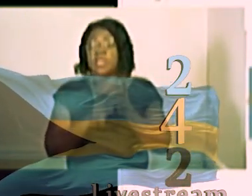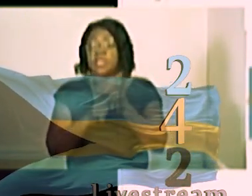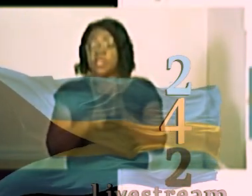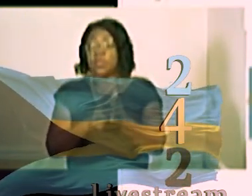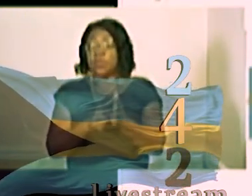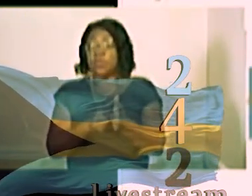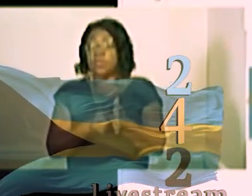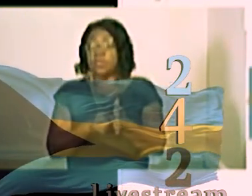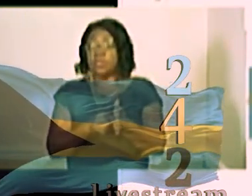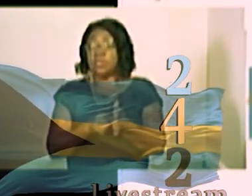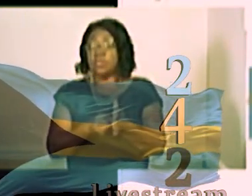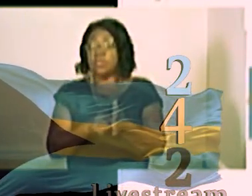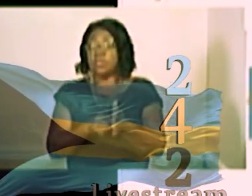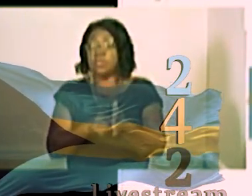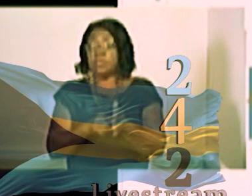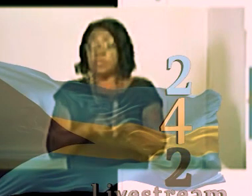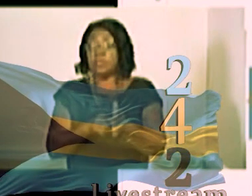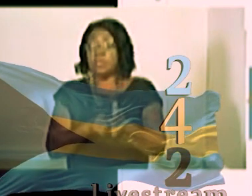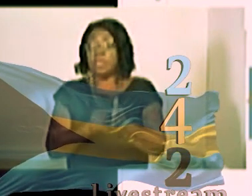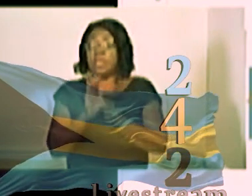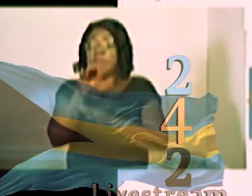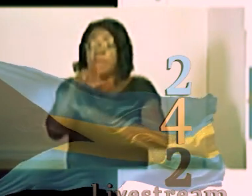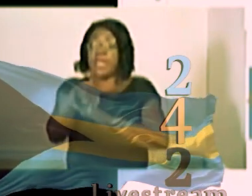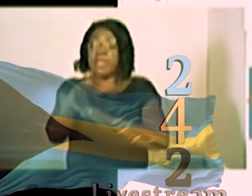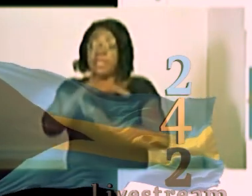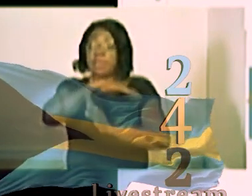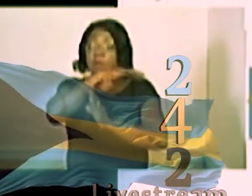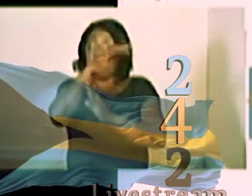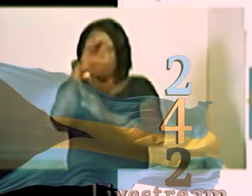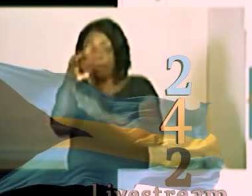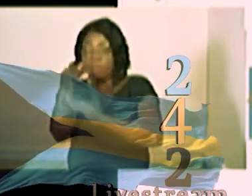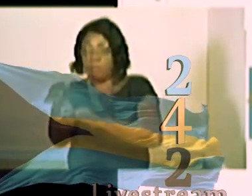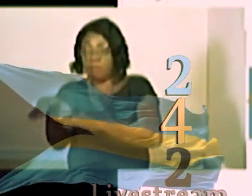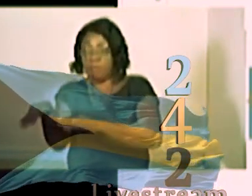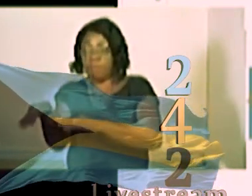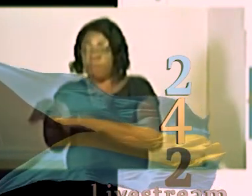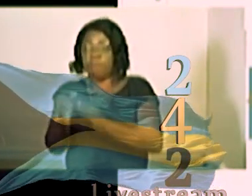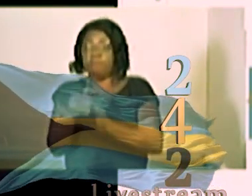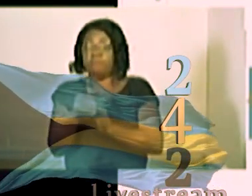shows bending of the curve.